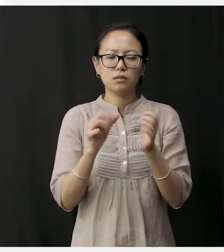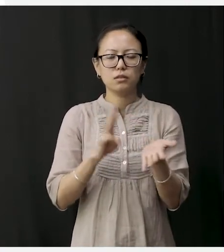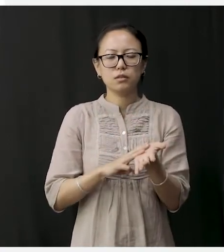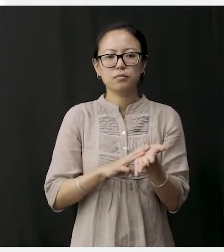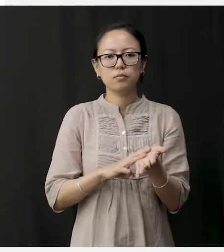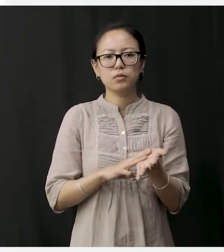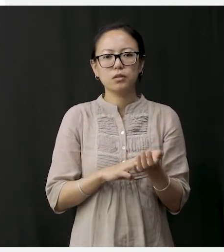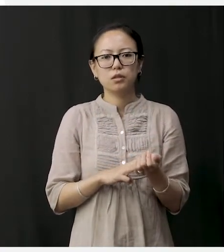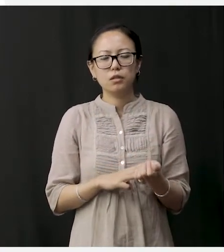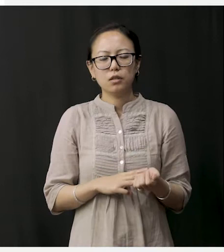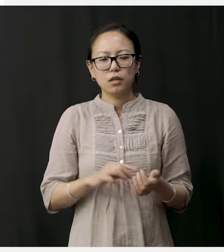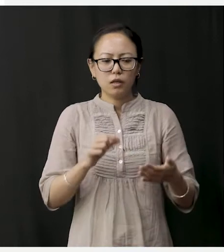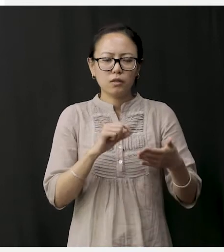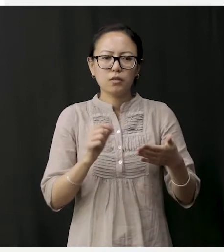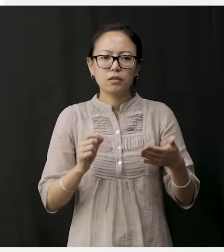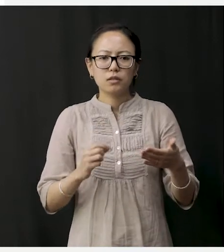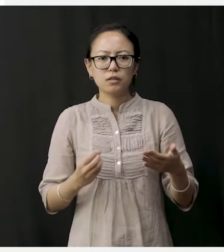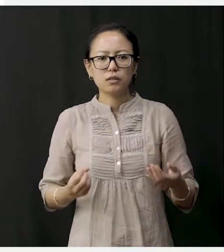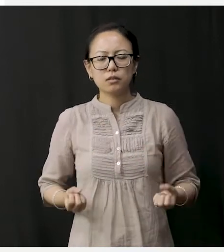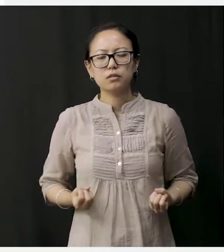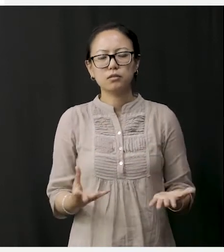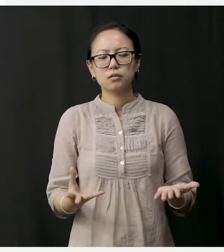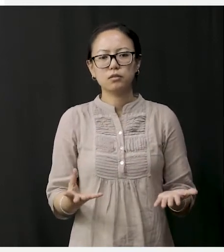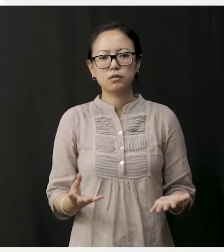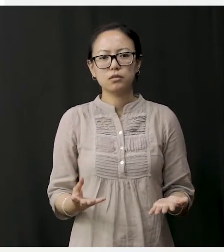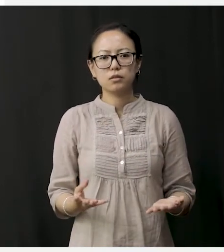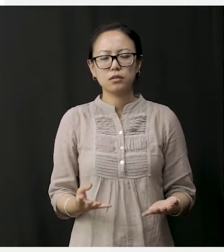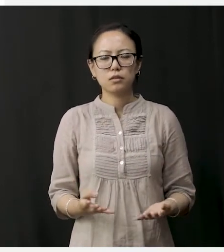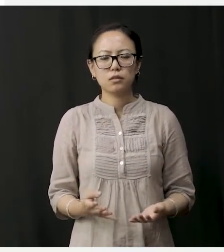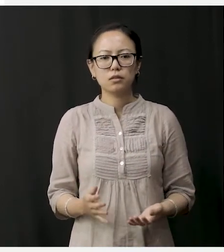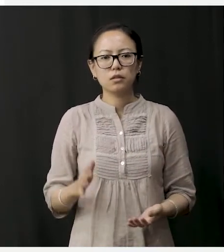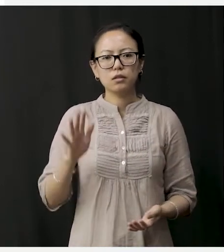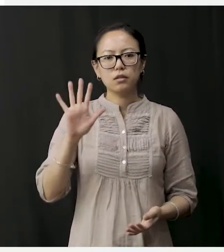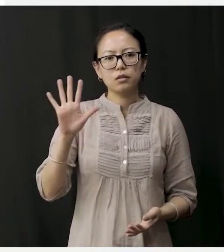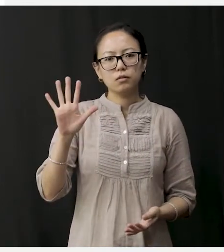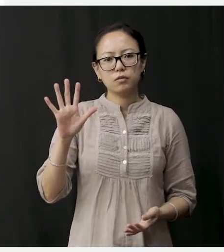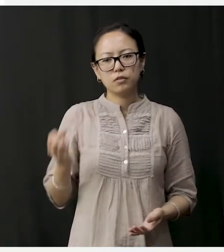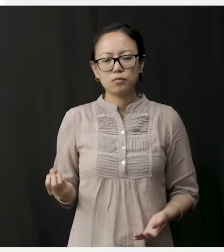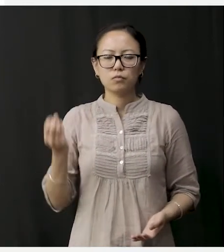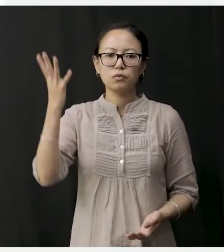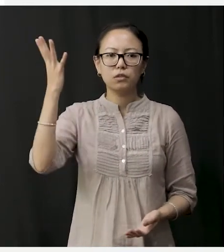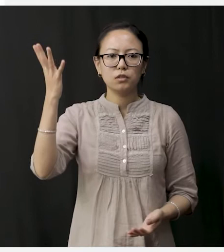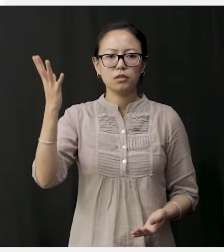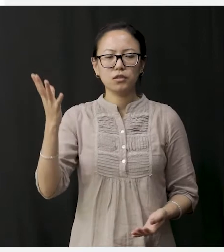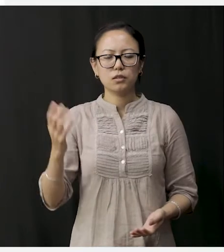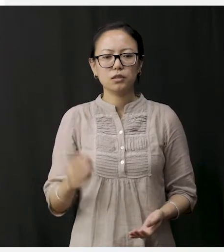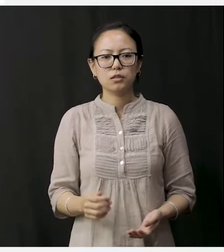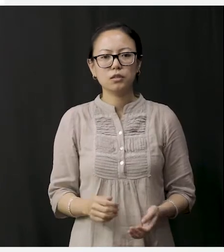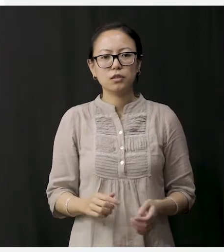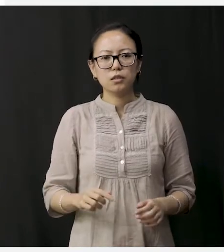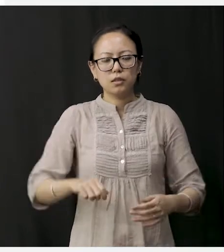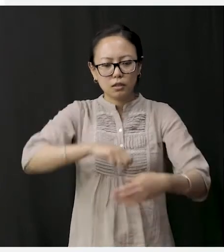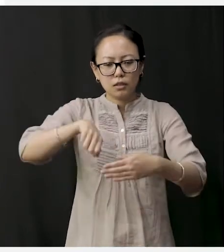5:30 a.m. All right. So early in the morning, he wake up. It was 5:30. Then he went to the